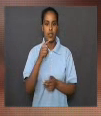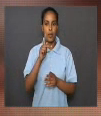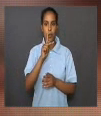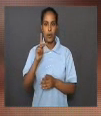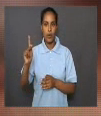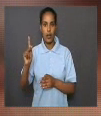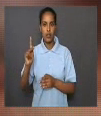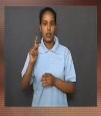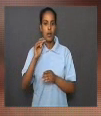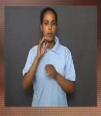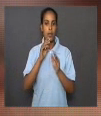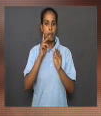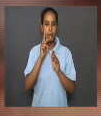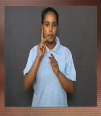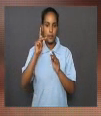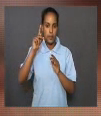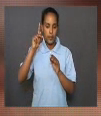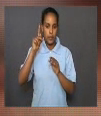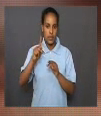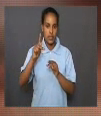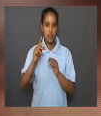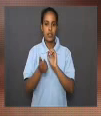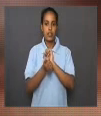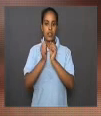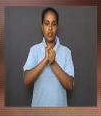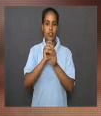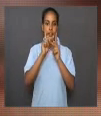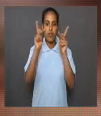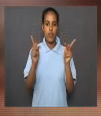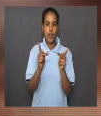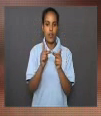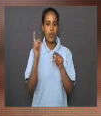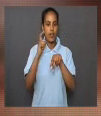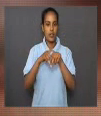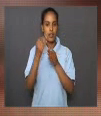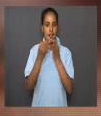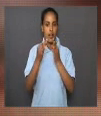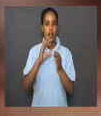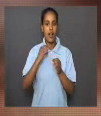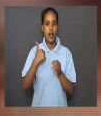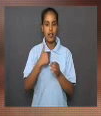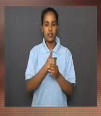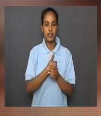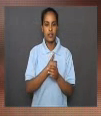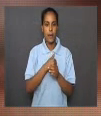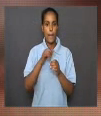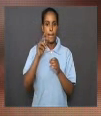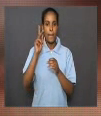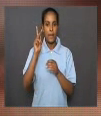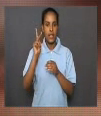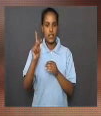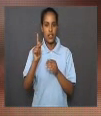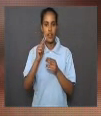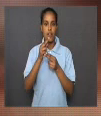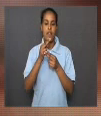product of pressure and a change in volume is often referred to as